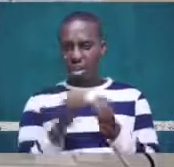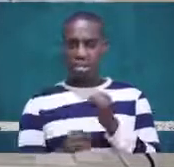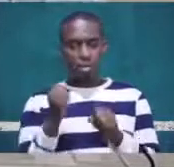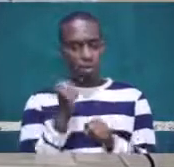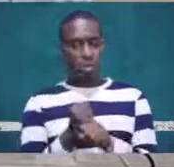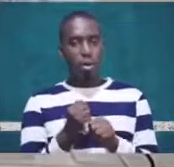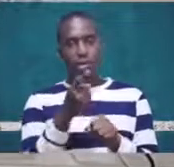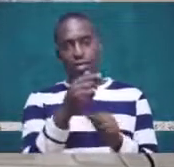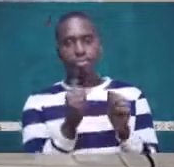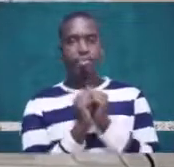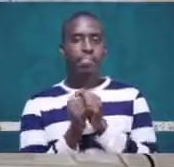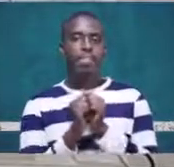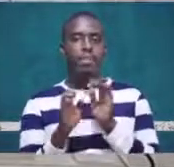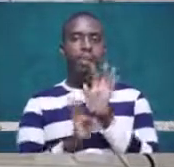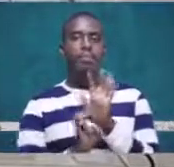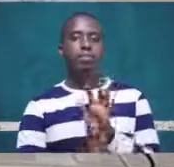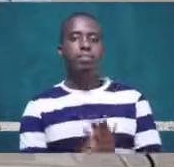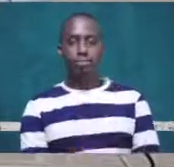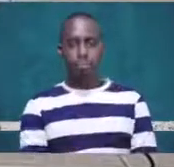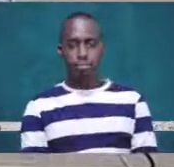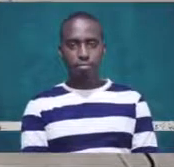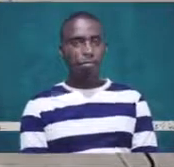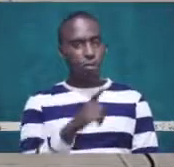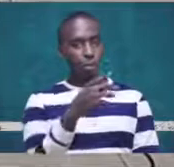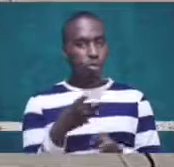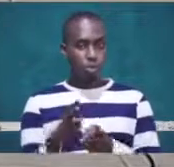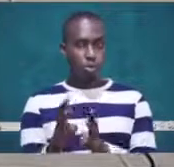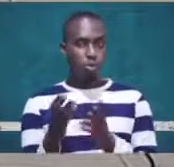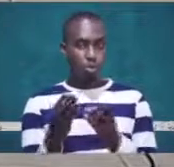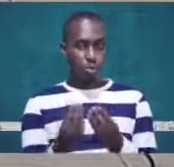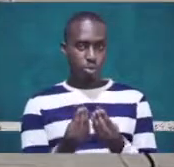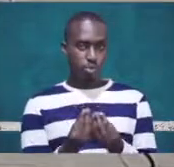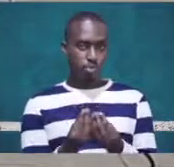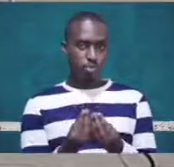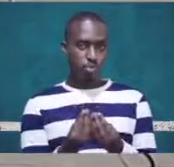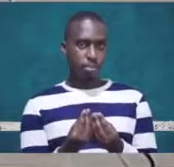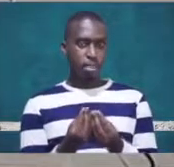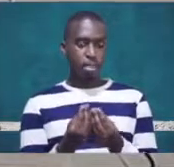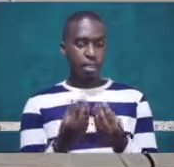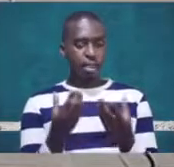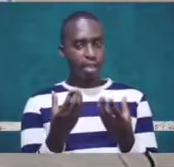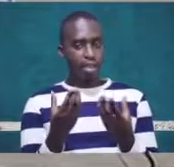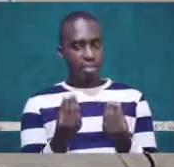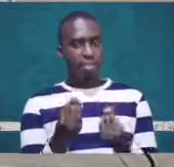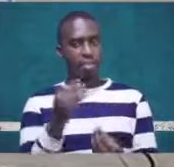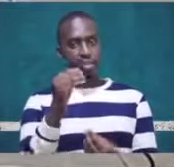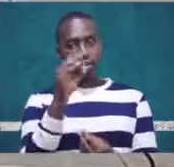that example. That's the use of this formula you have.